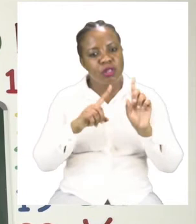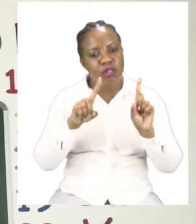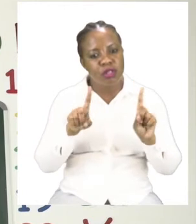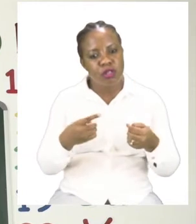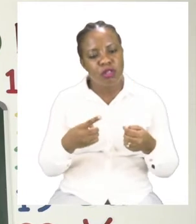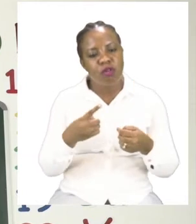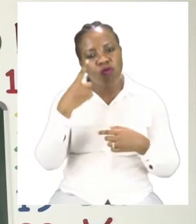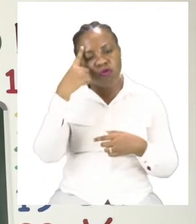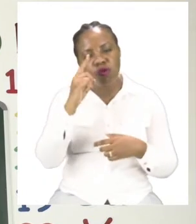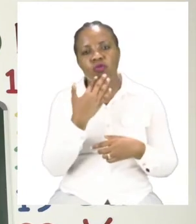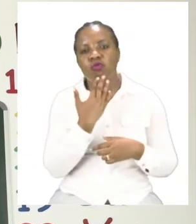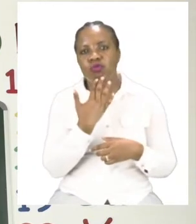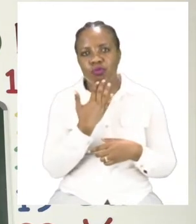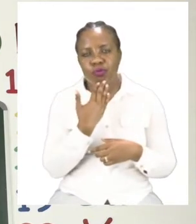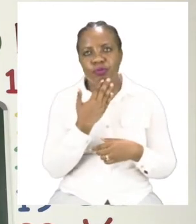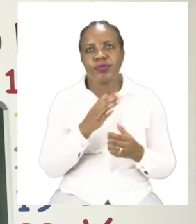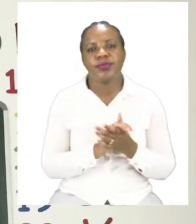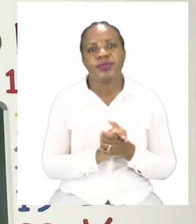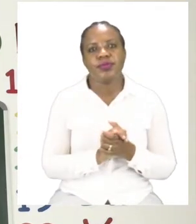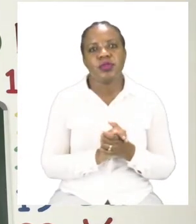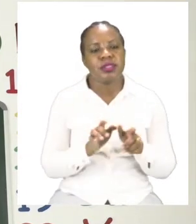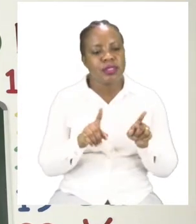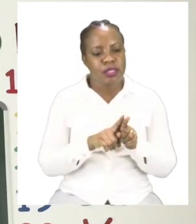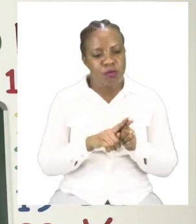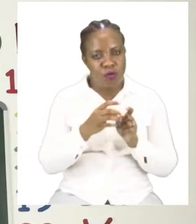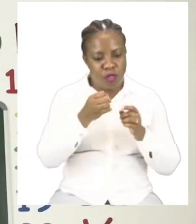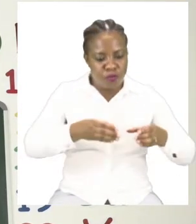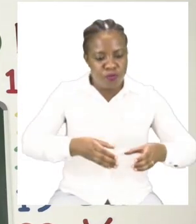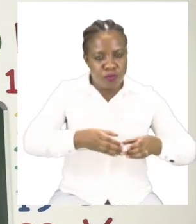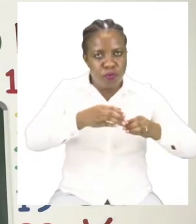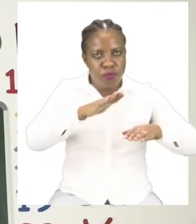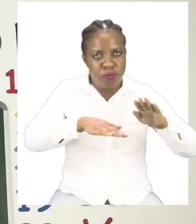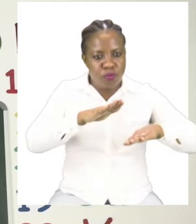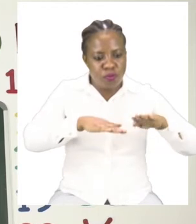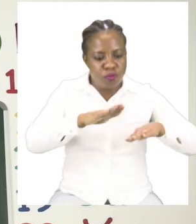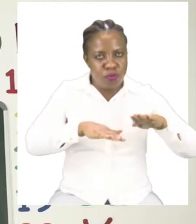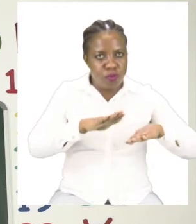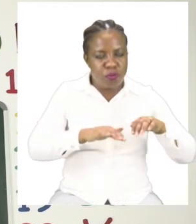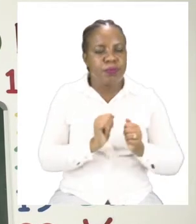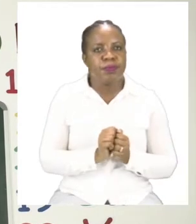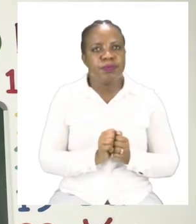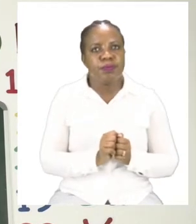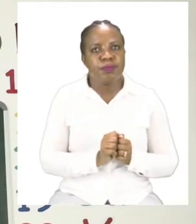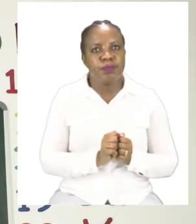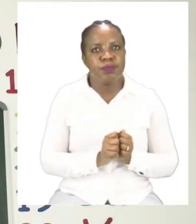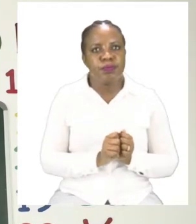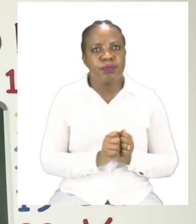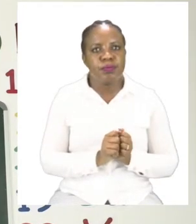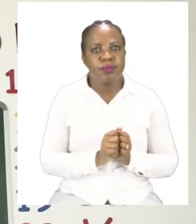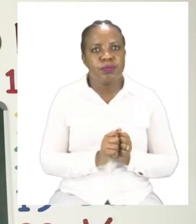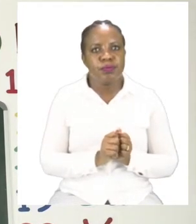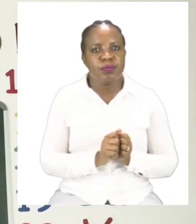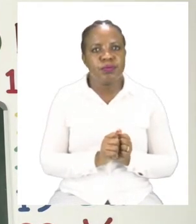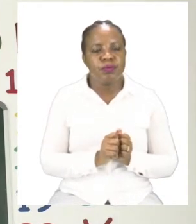a drum. So we're going to try and use this one according to the possessive pronouns.